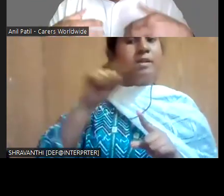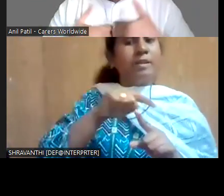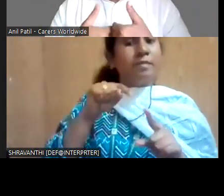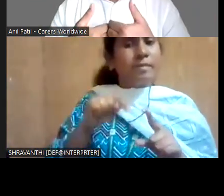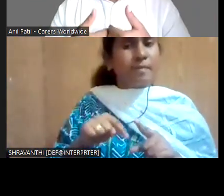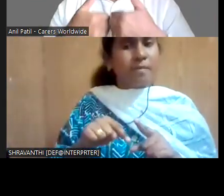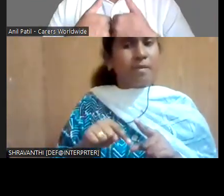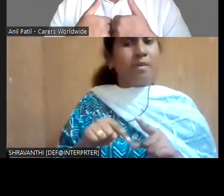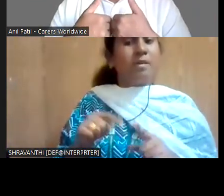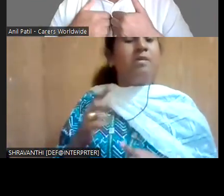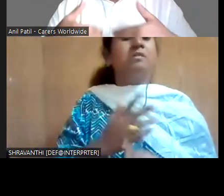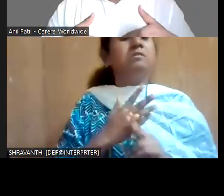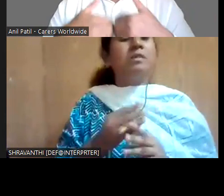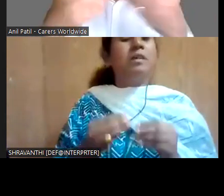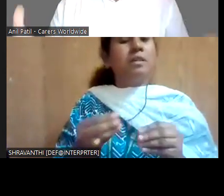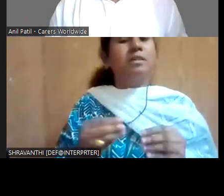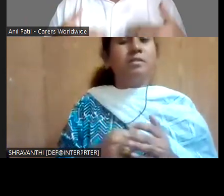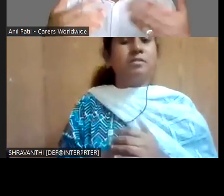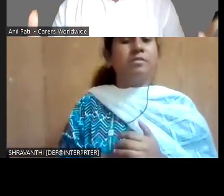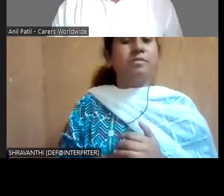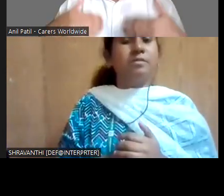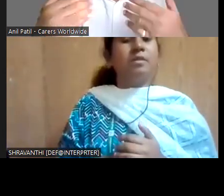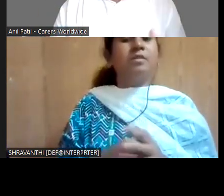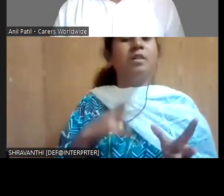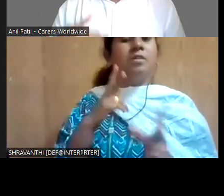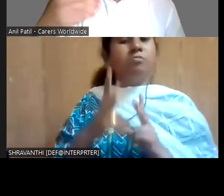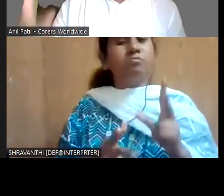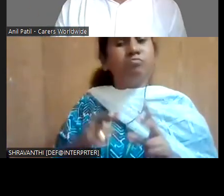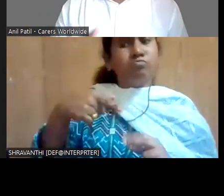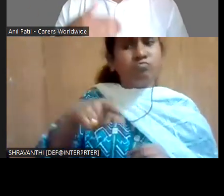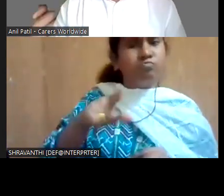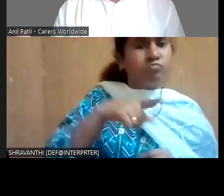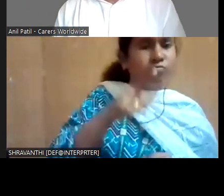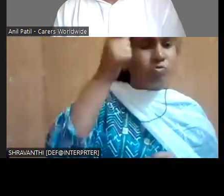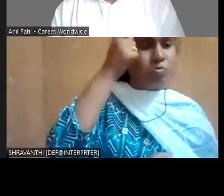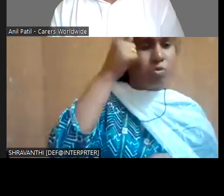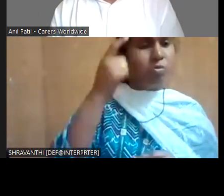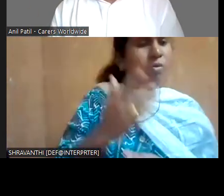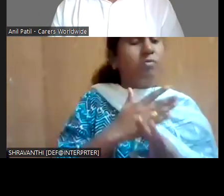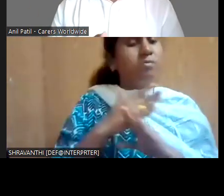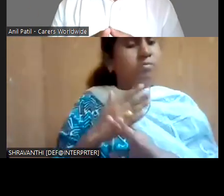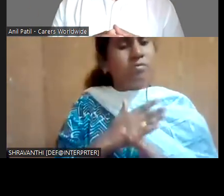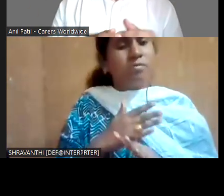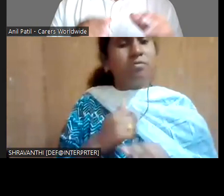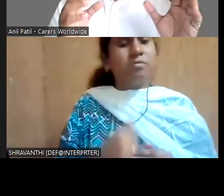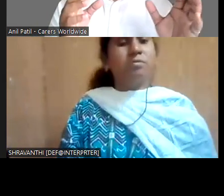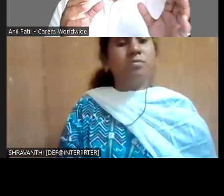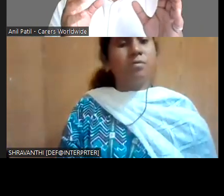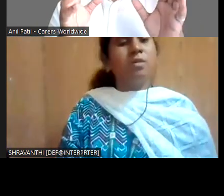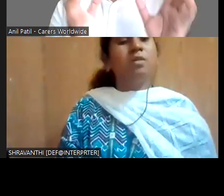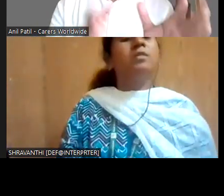their carers. They feel that it is my time. And they are talking about their issues, challenges, difficulties, what they are going through,